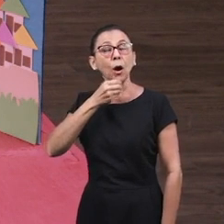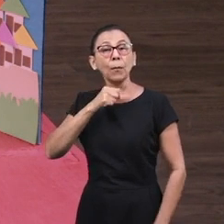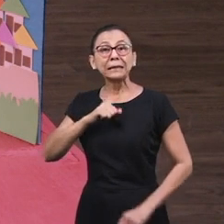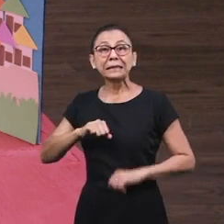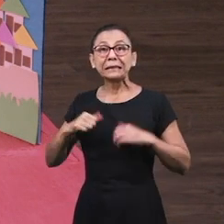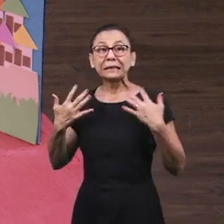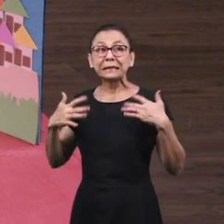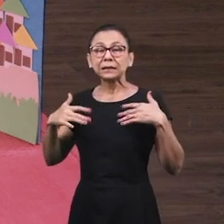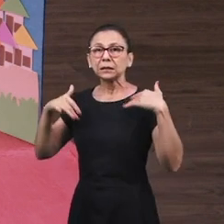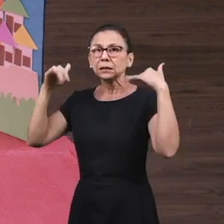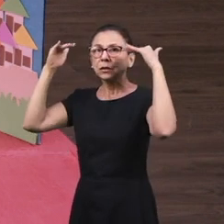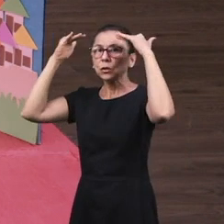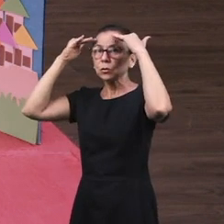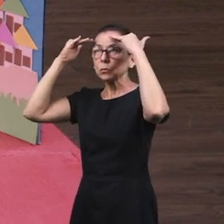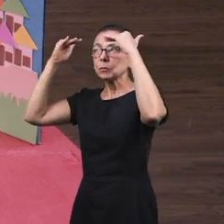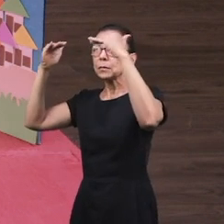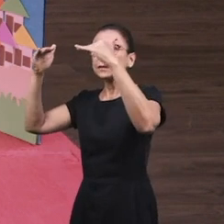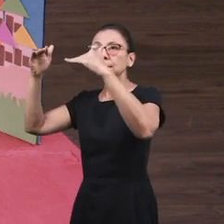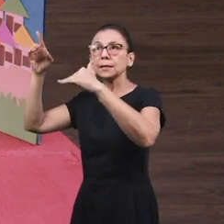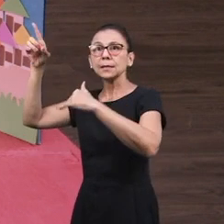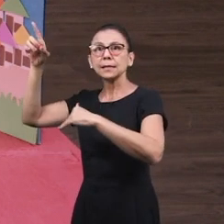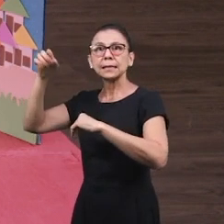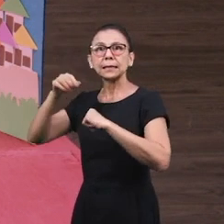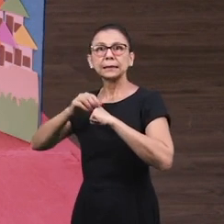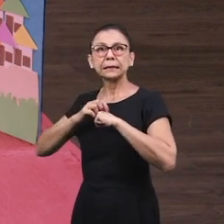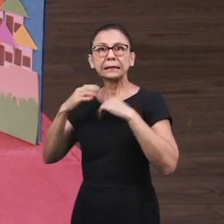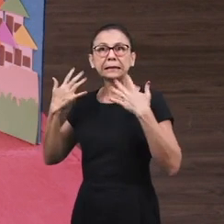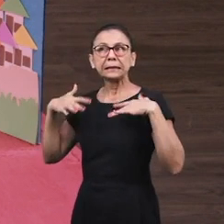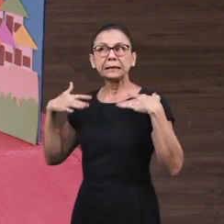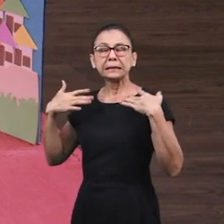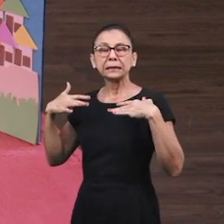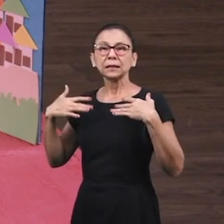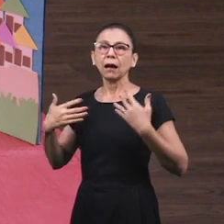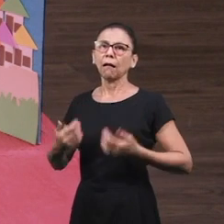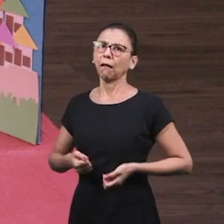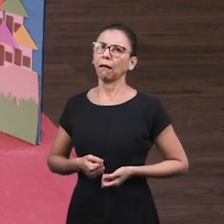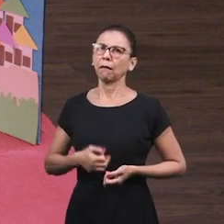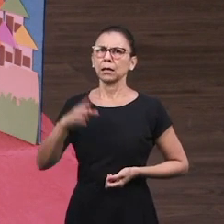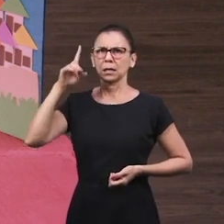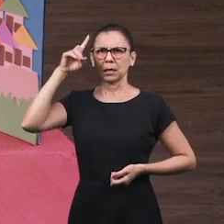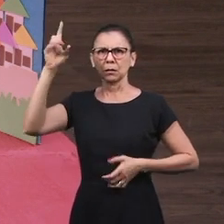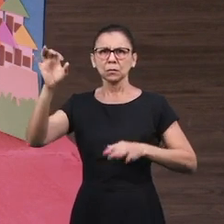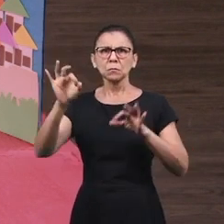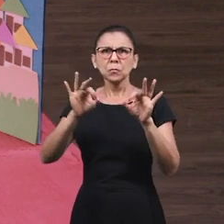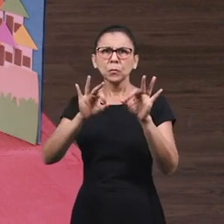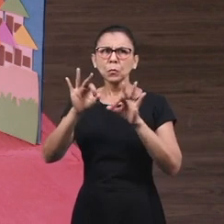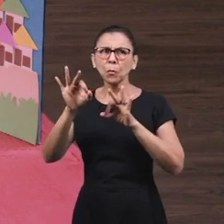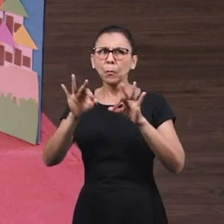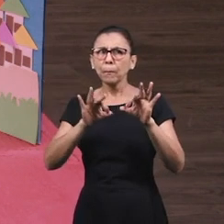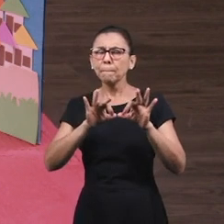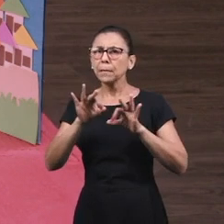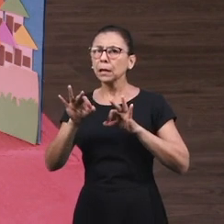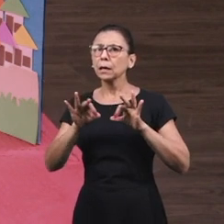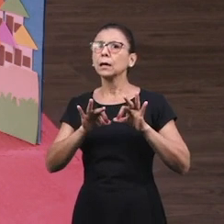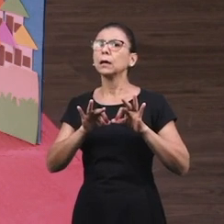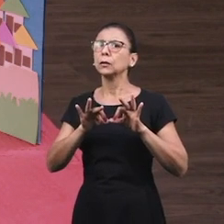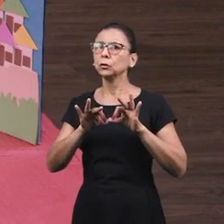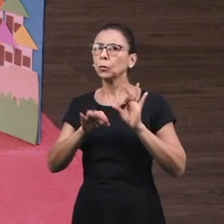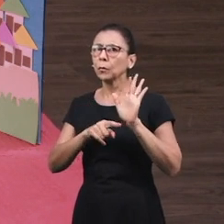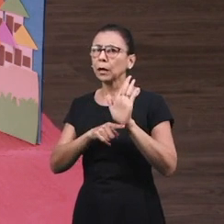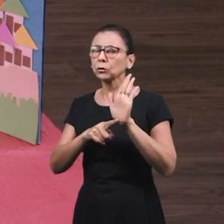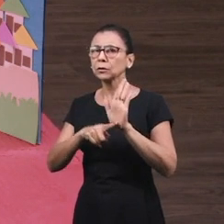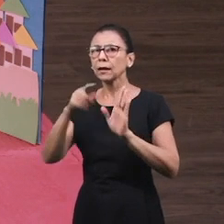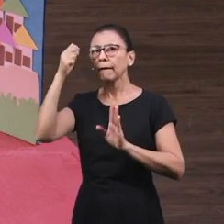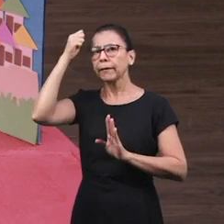lost the blessings of God, God made a plan to save us through Jesus, because God did not want us to be in